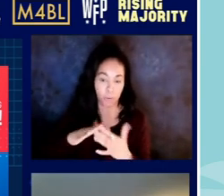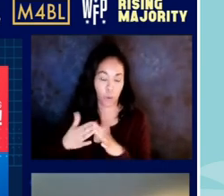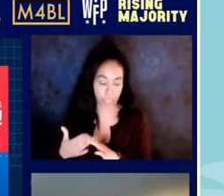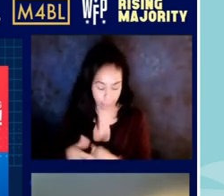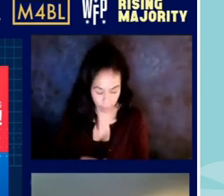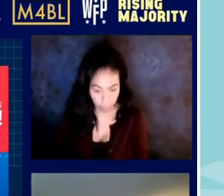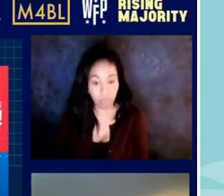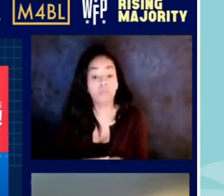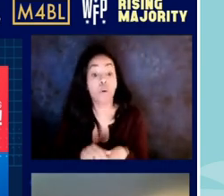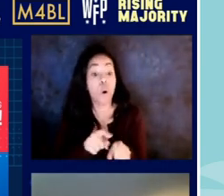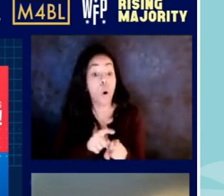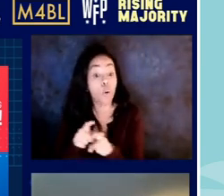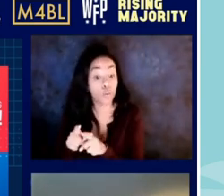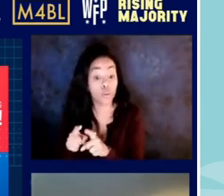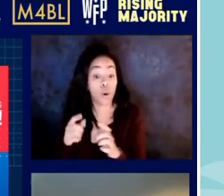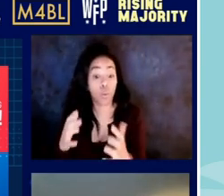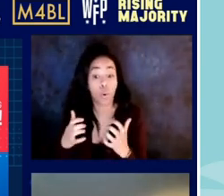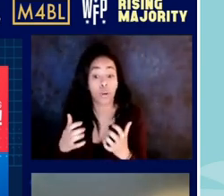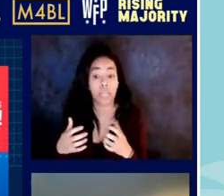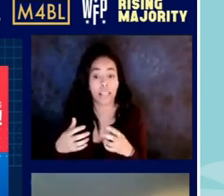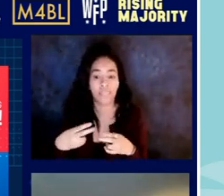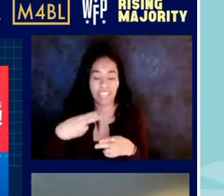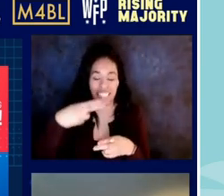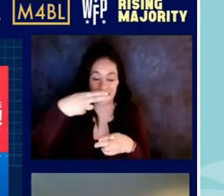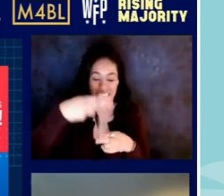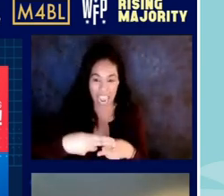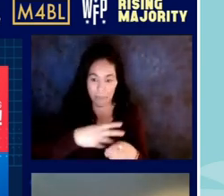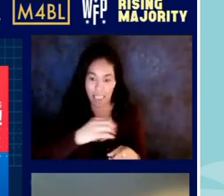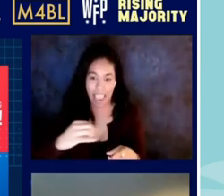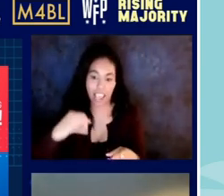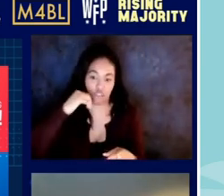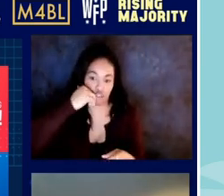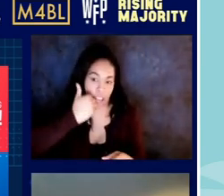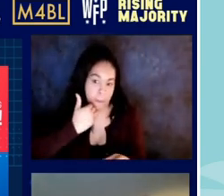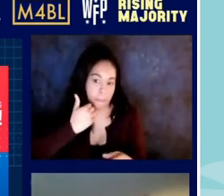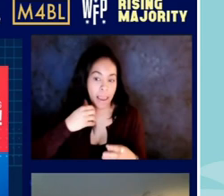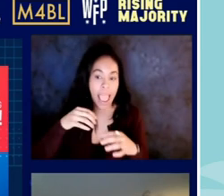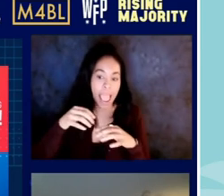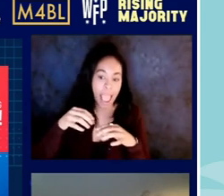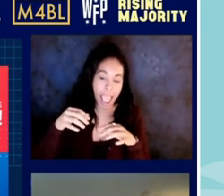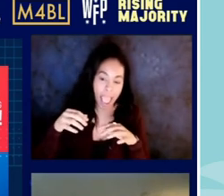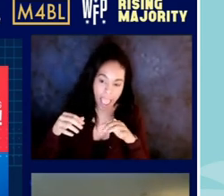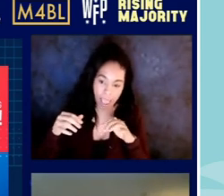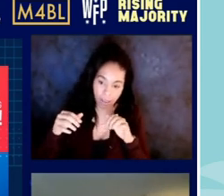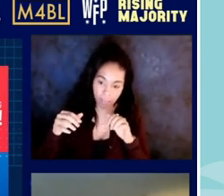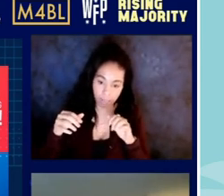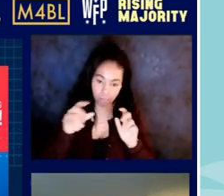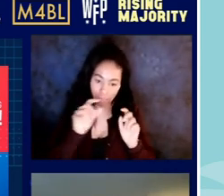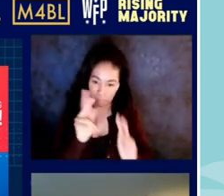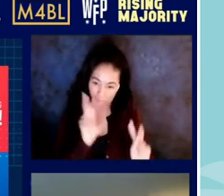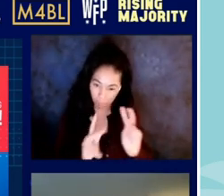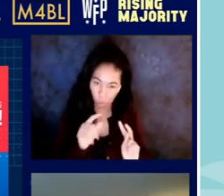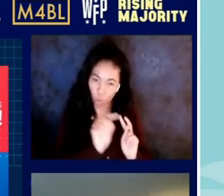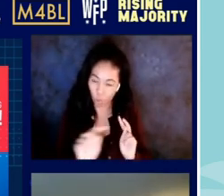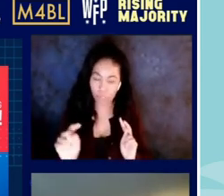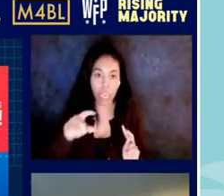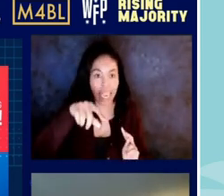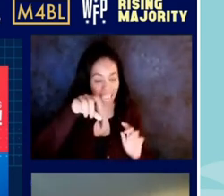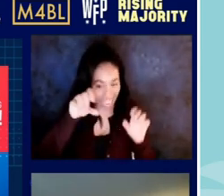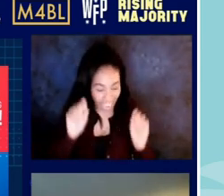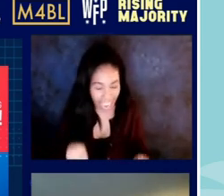that this named and shame actors that can and should do better for our communities, right?